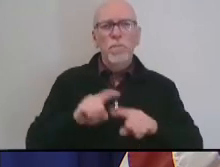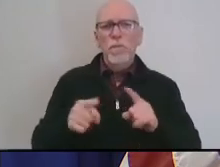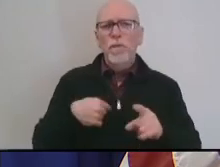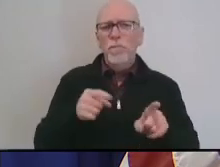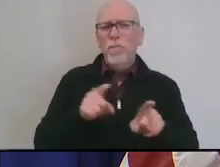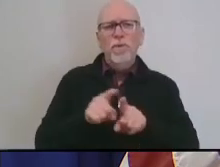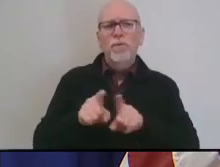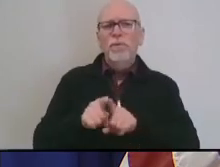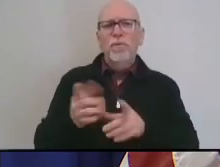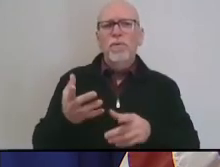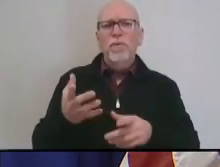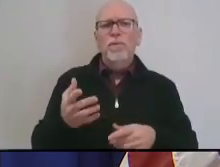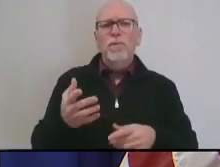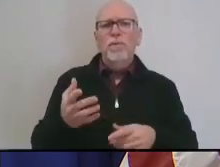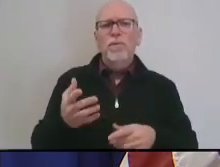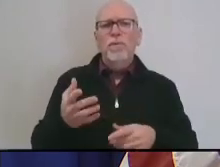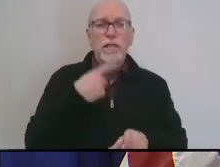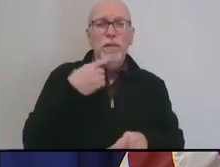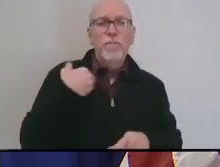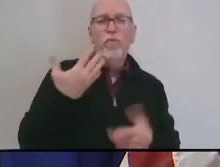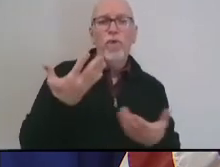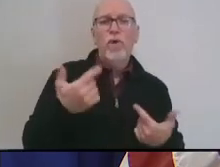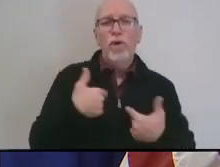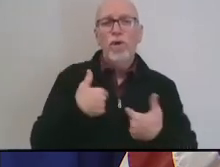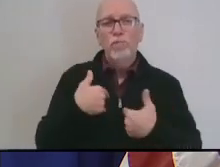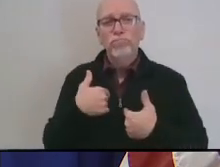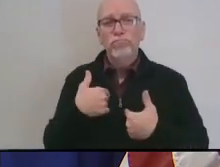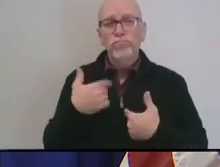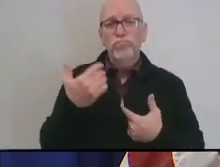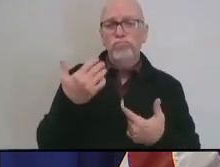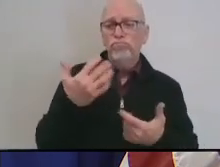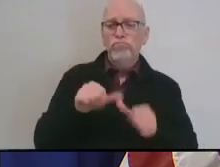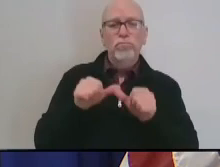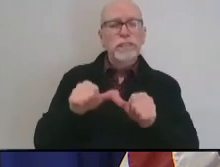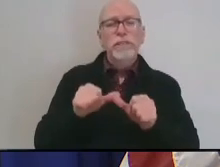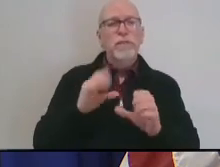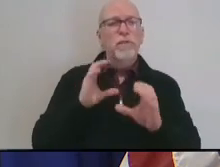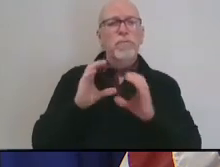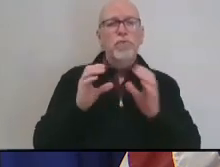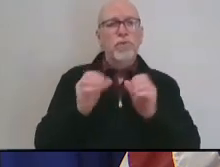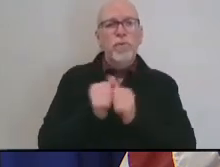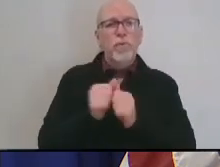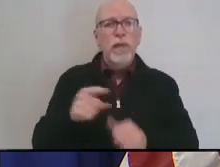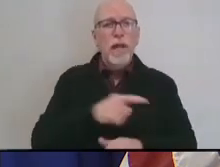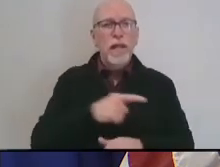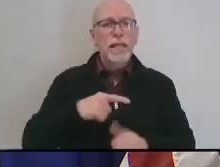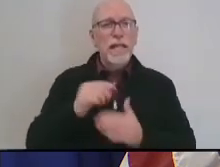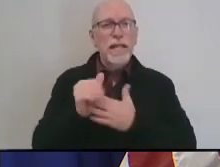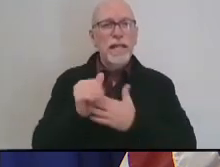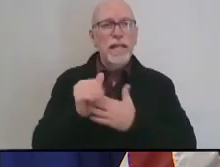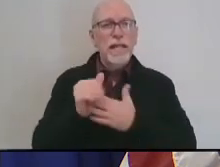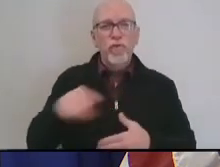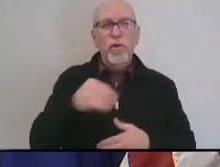as I've said before, including today, constant communication with legislative leaders and members.